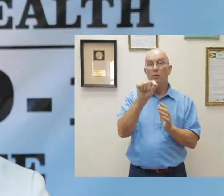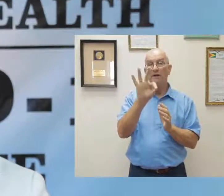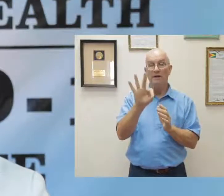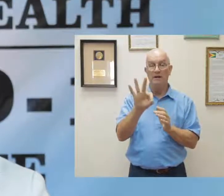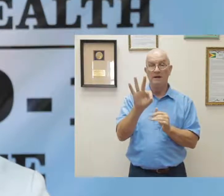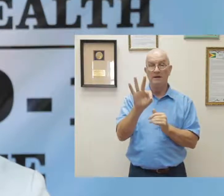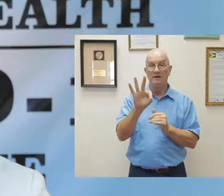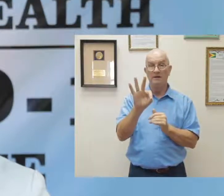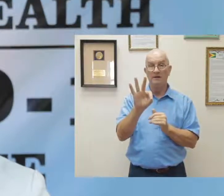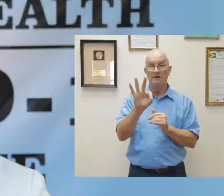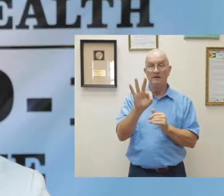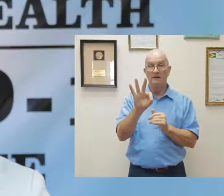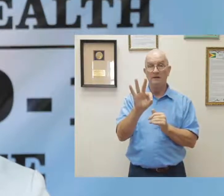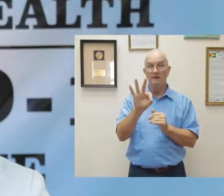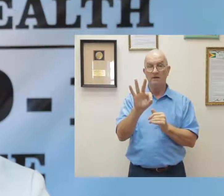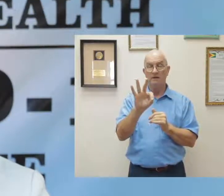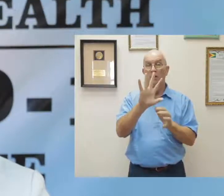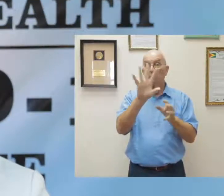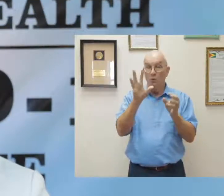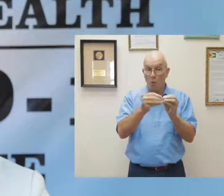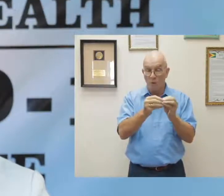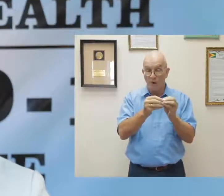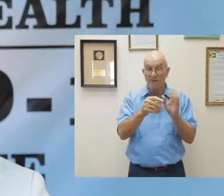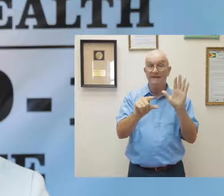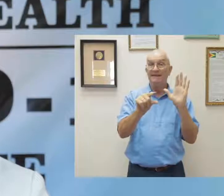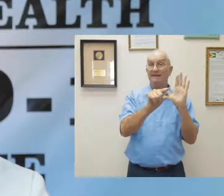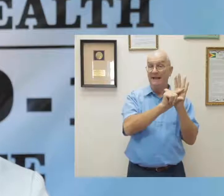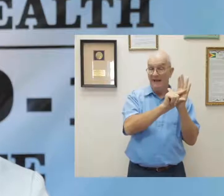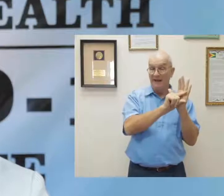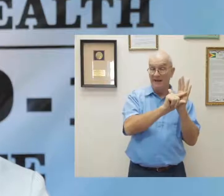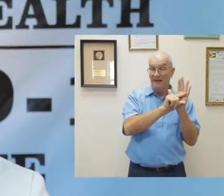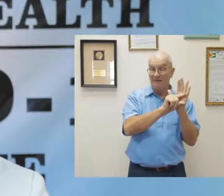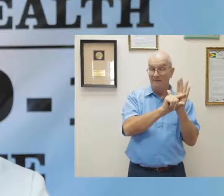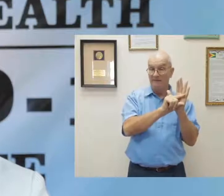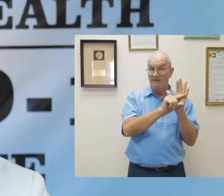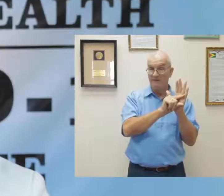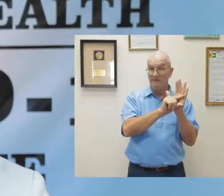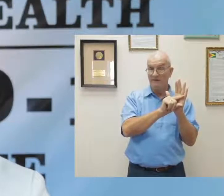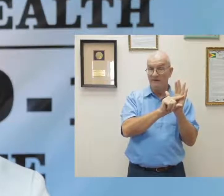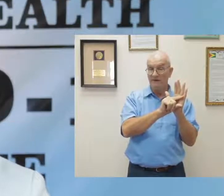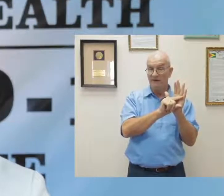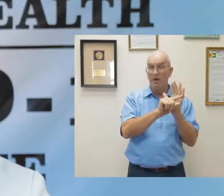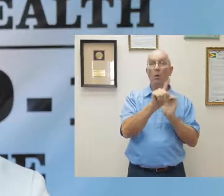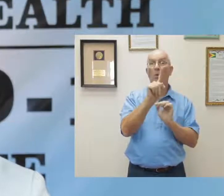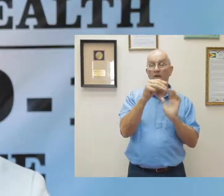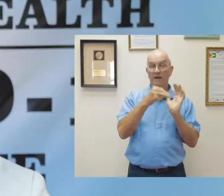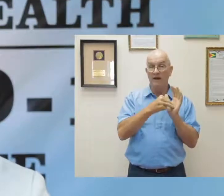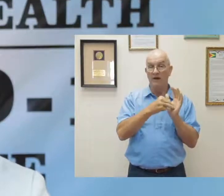1,329, with the total number of negative cases being